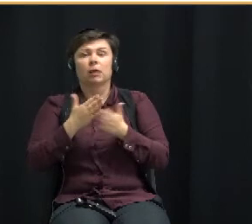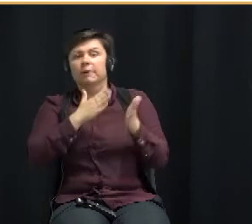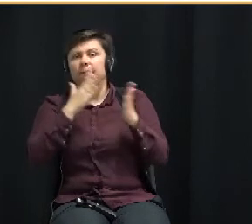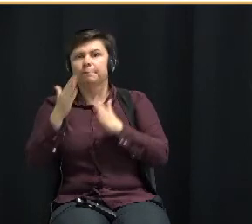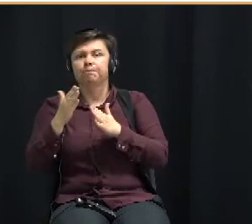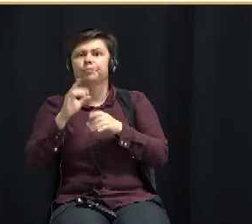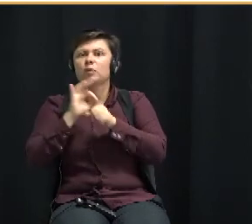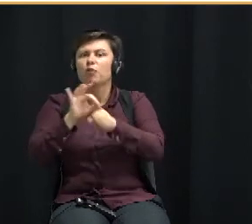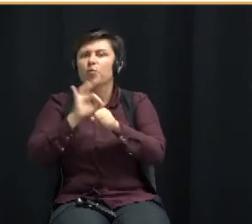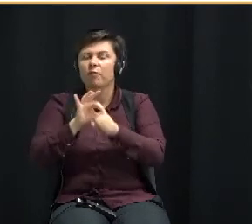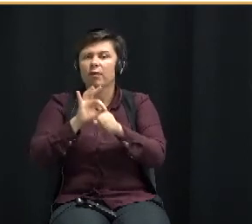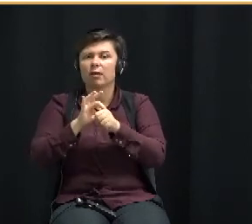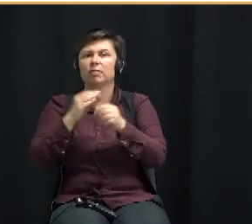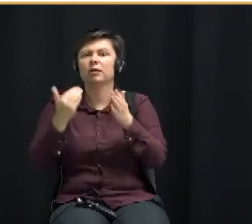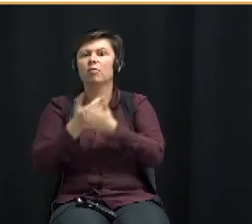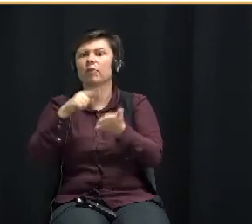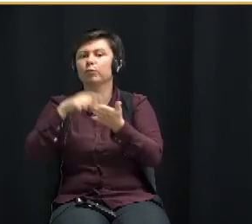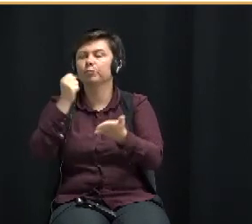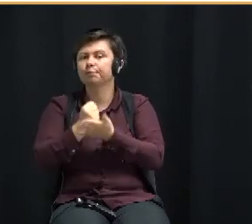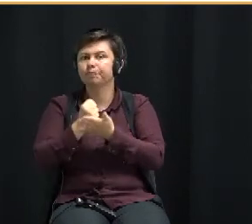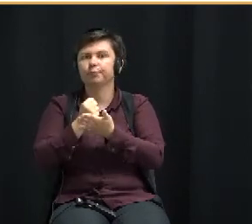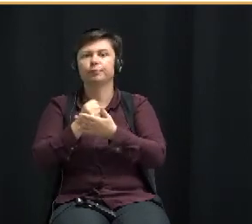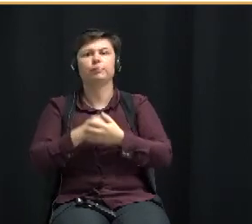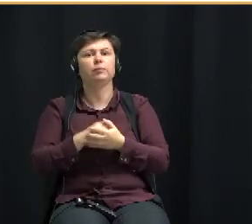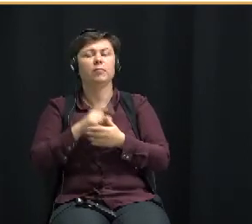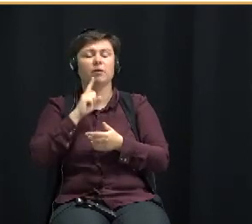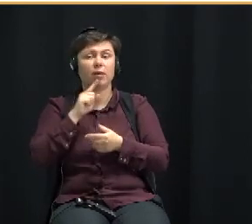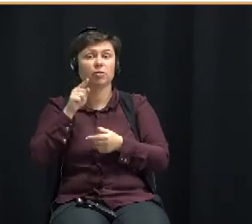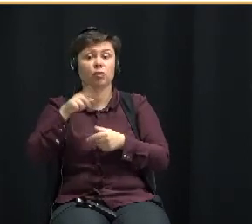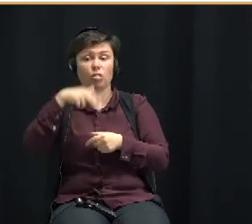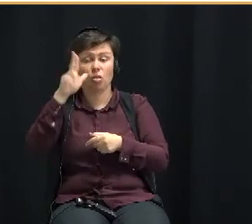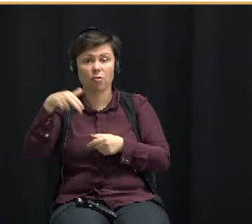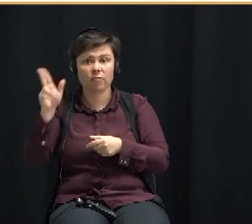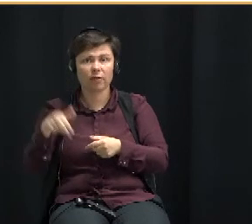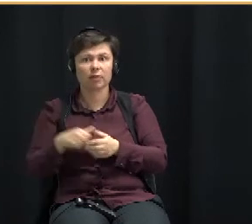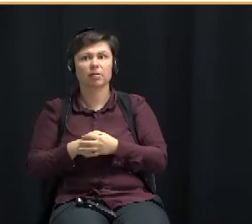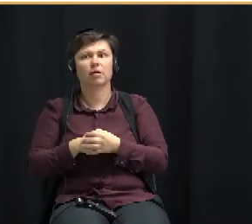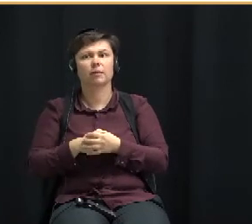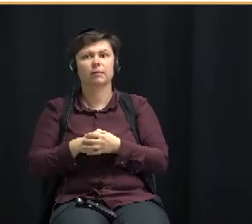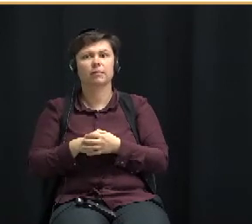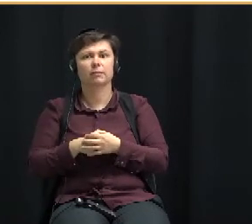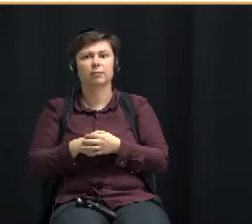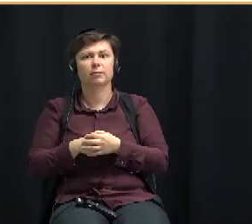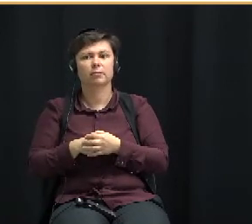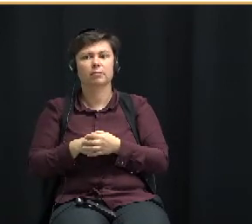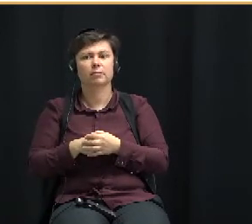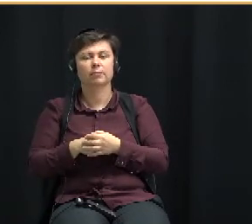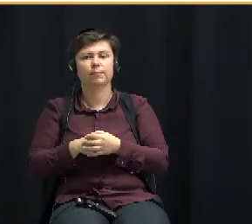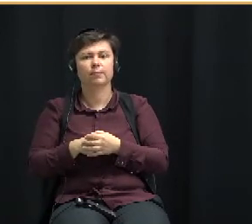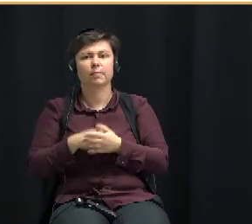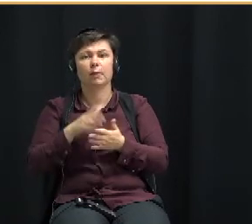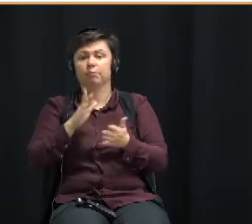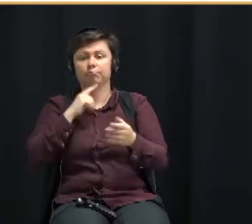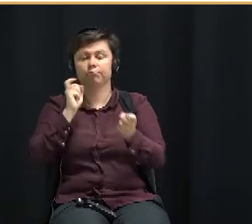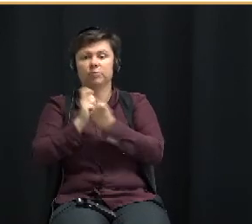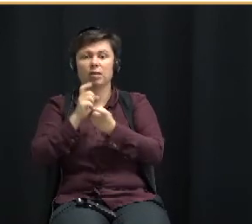because in Norway now, it's actually against the law to discriminate on